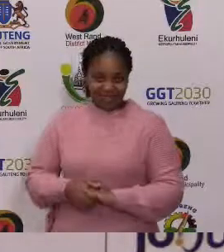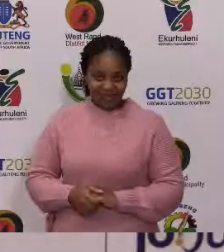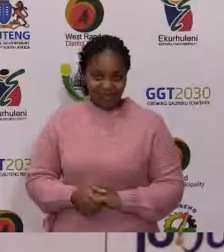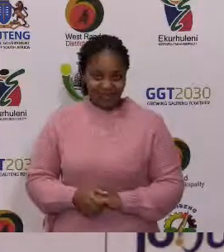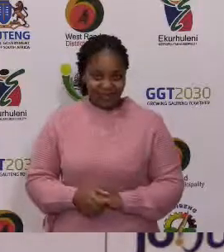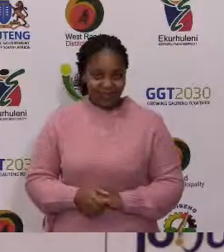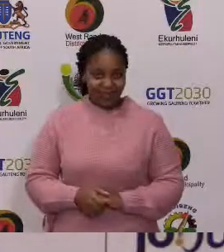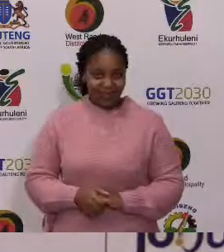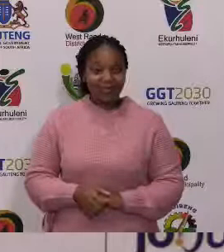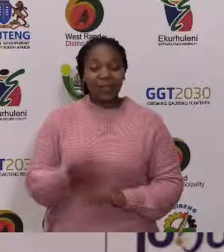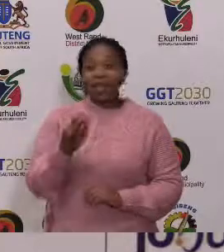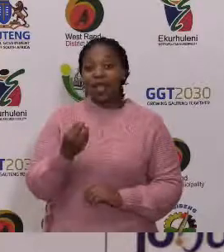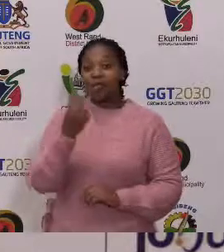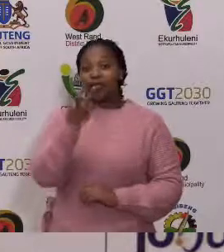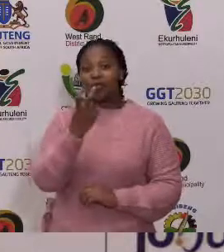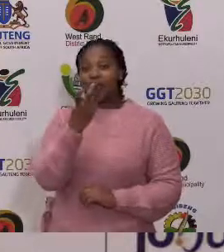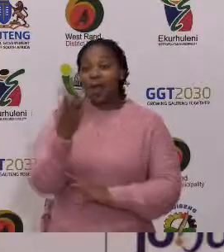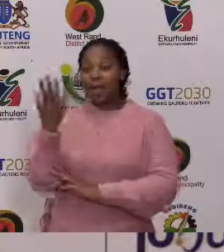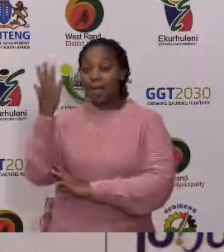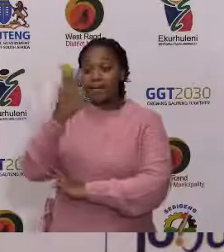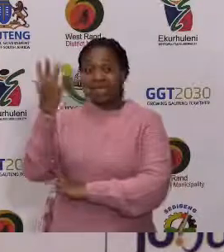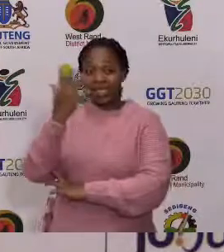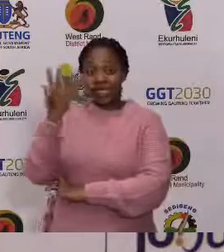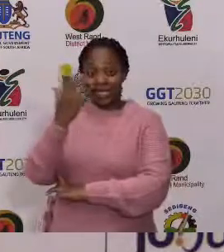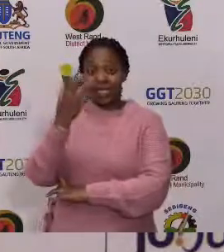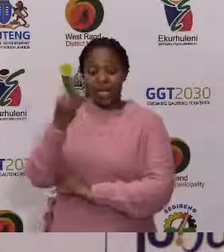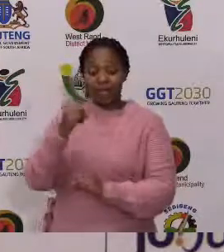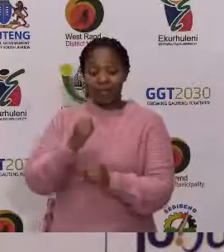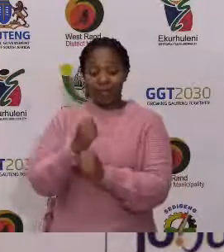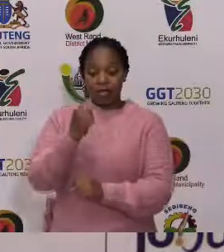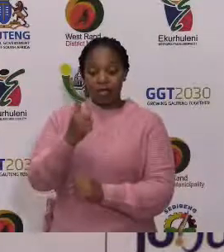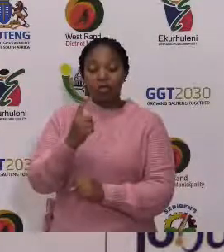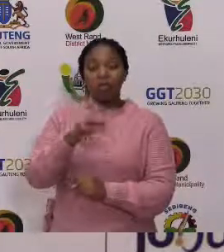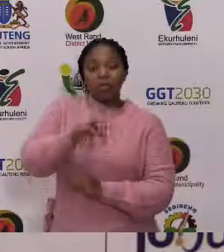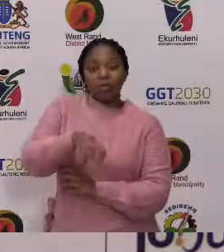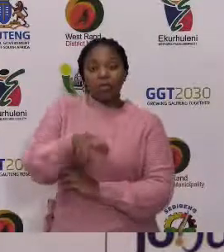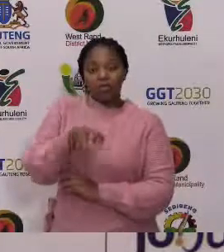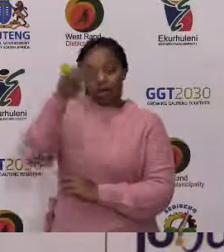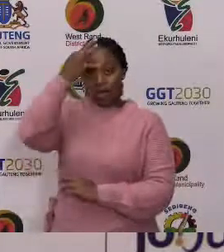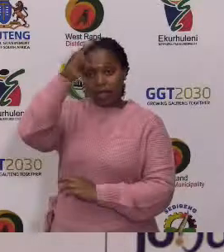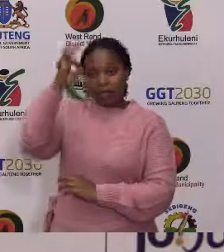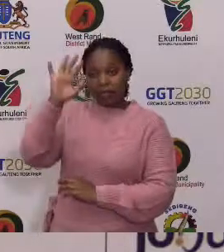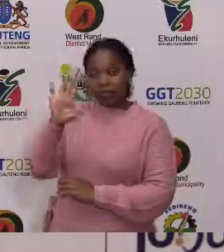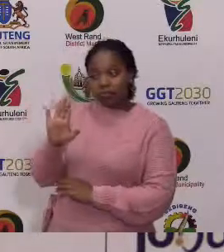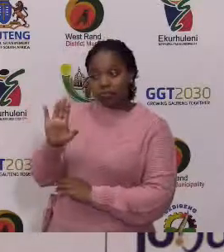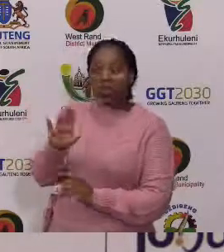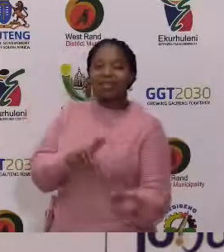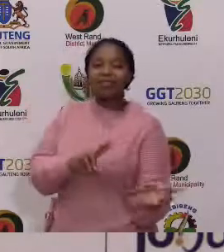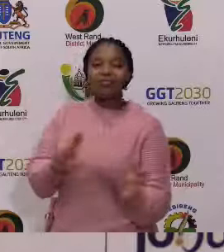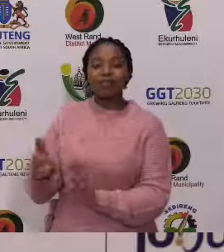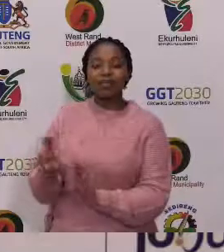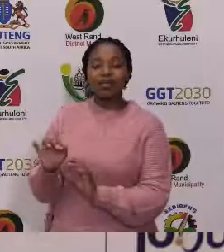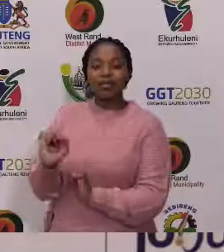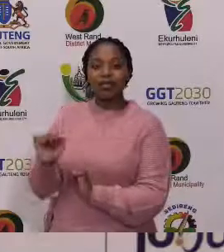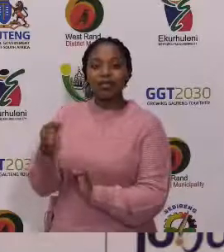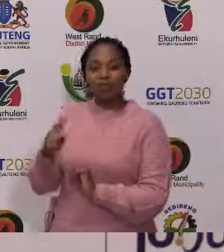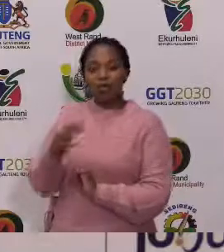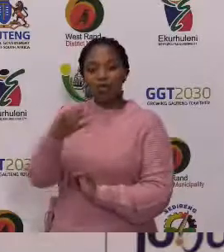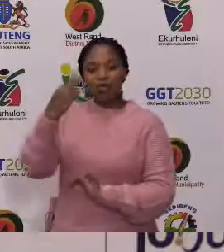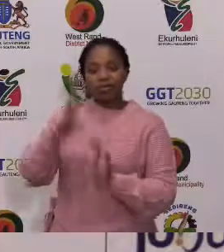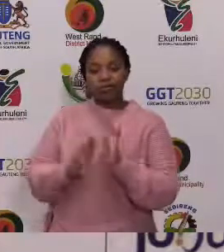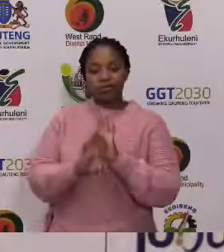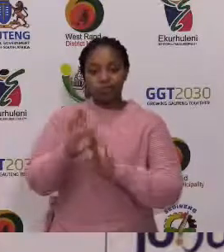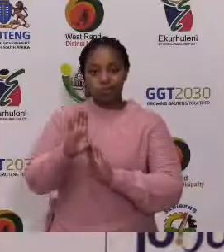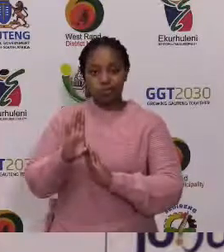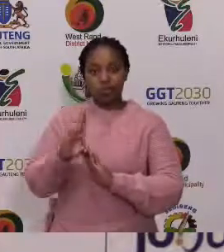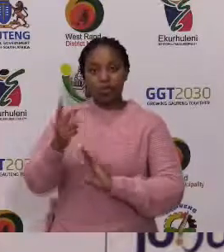So these two presentations will be, this is the Gauteng Provincial Government's readiness for the surgeons, as